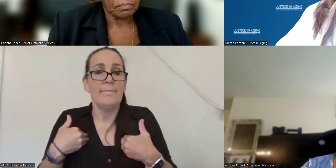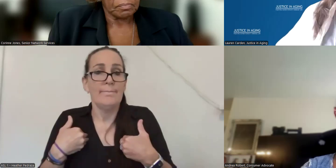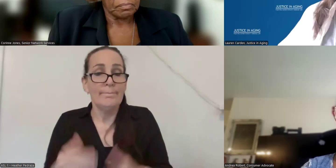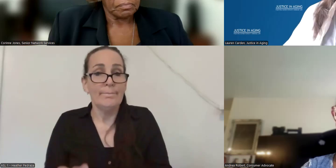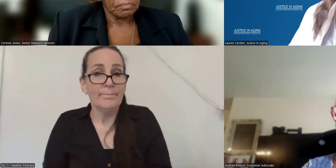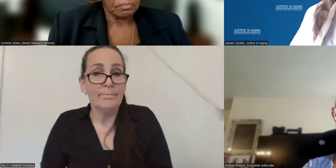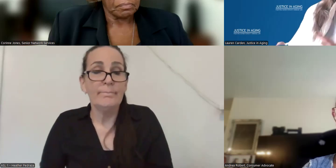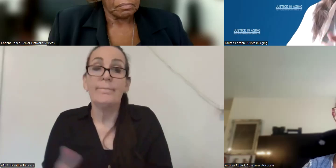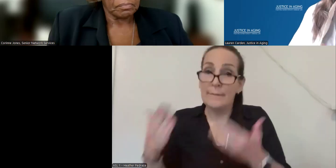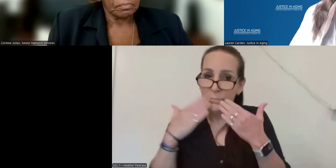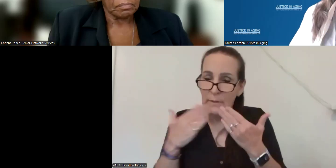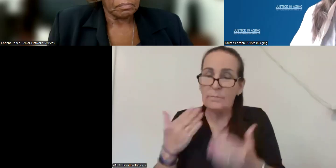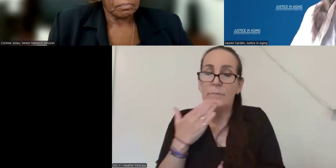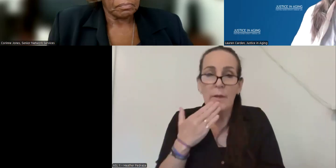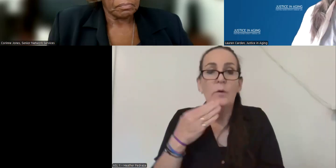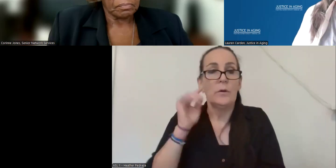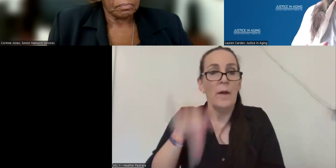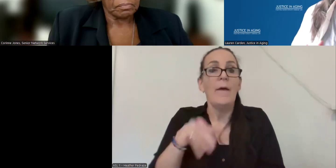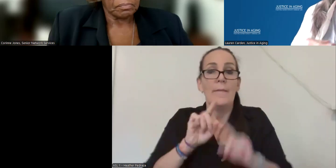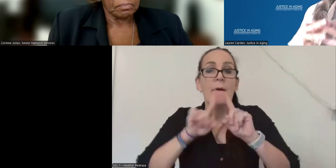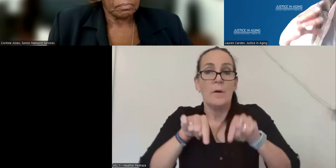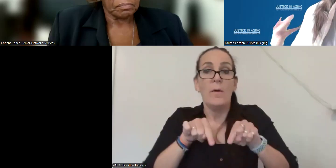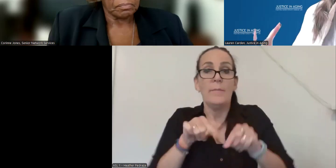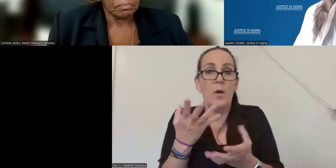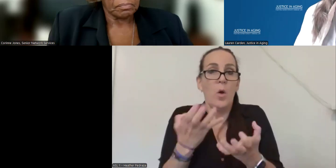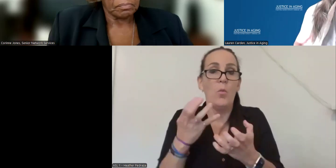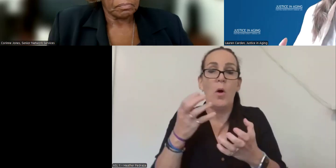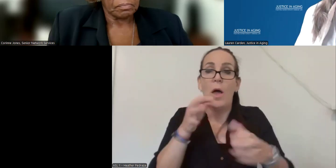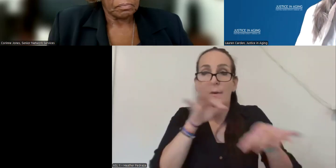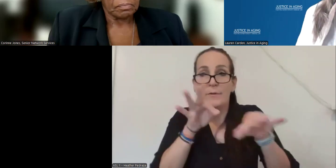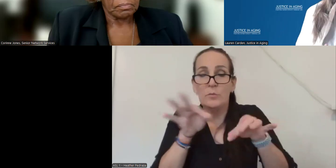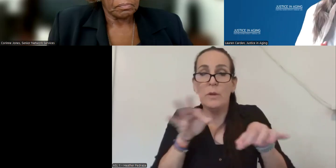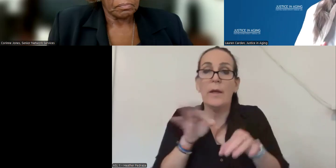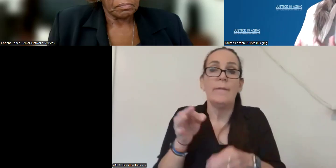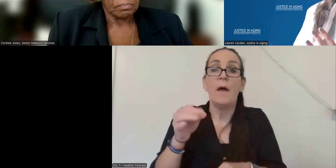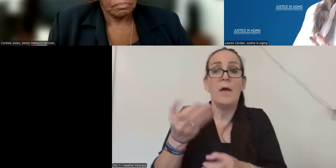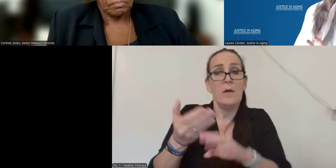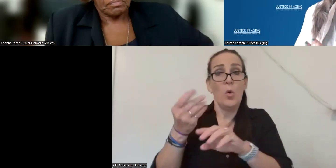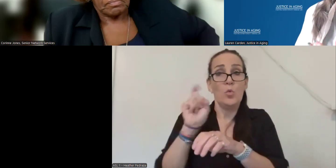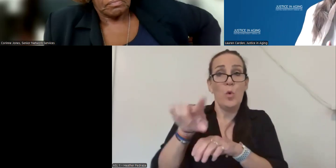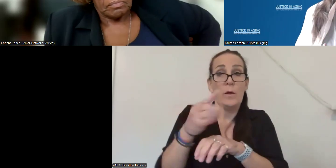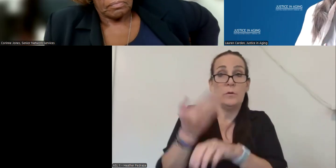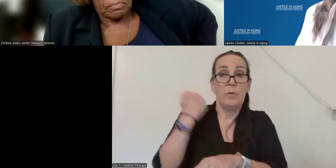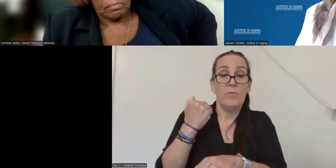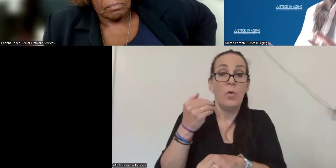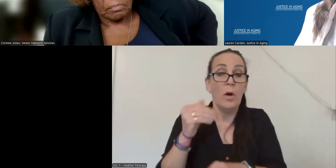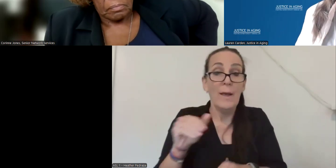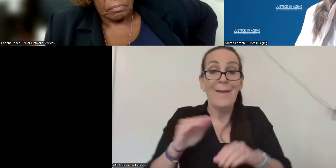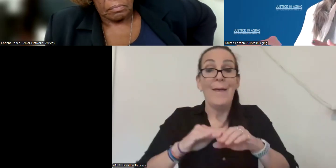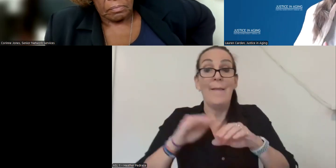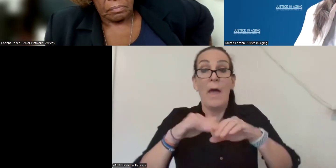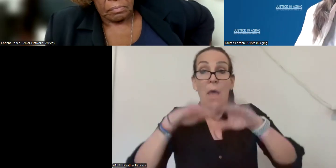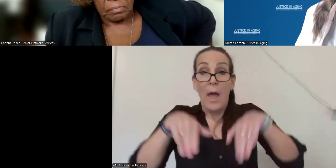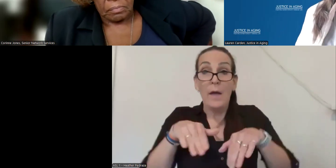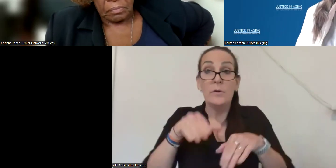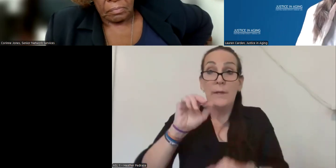Yeah, thank you for that comment. And kind of to address the earlier question about the kind of the map of all the housing programs, it probably lives inside the heads